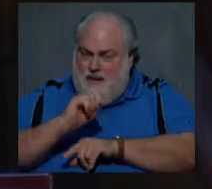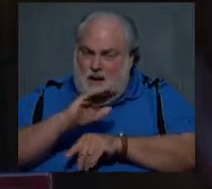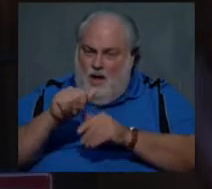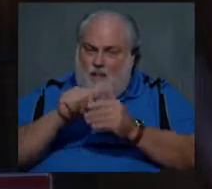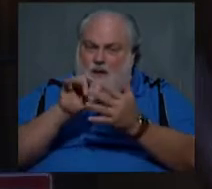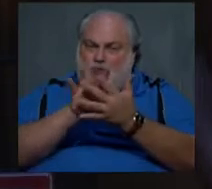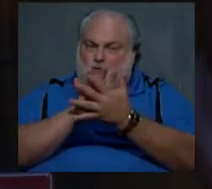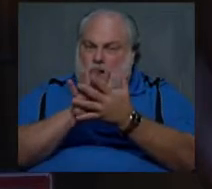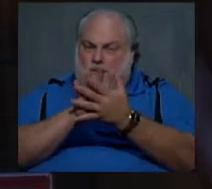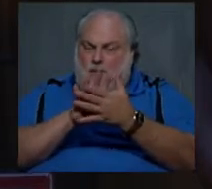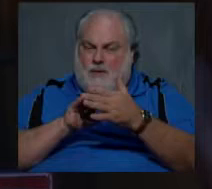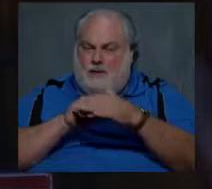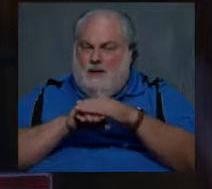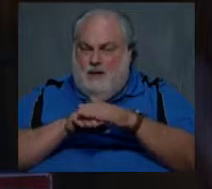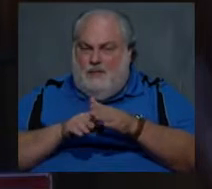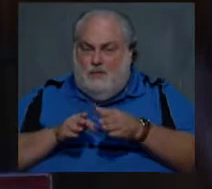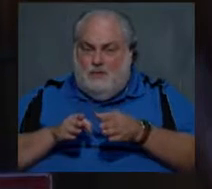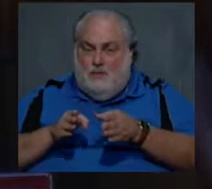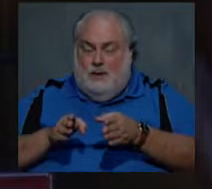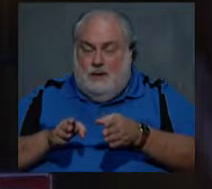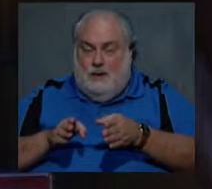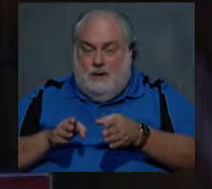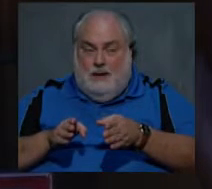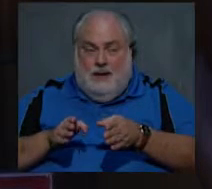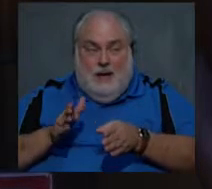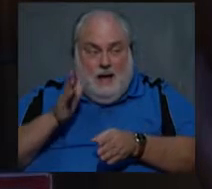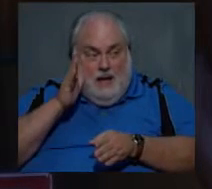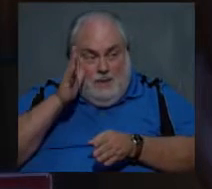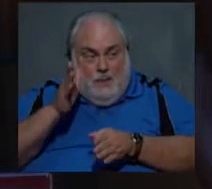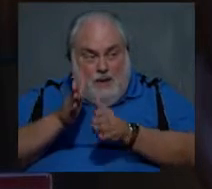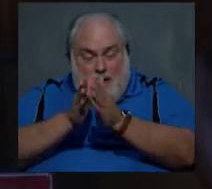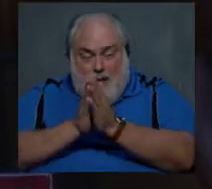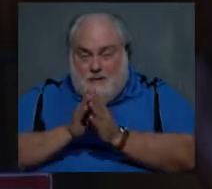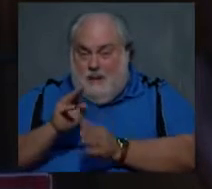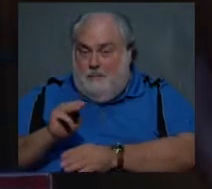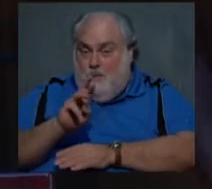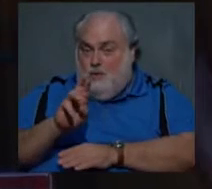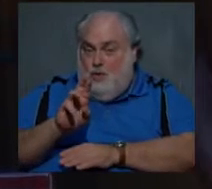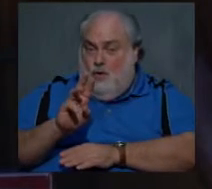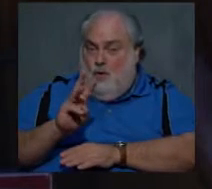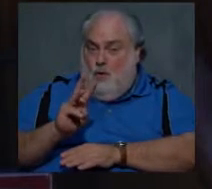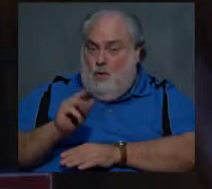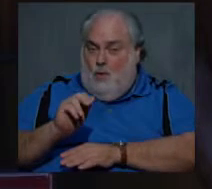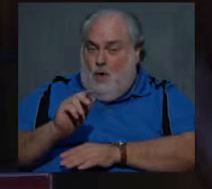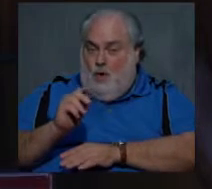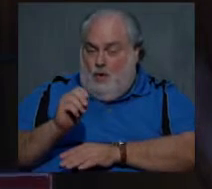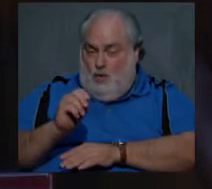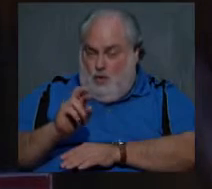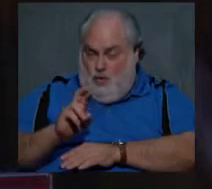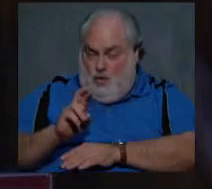traffic would come into the street. I would ask Mr. Walker, rhetorically maybe,